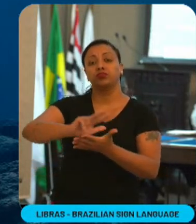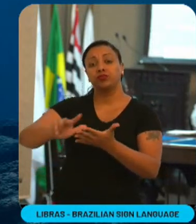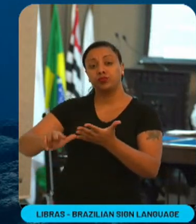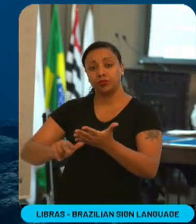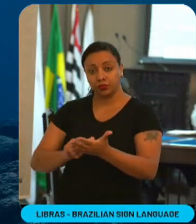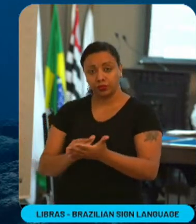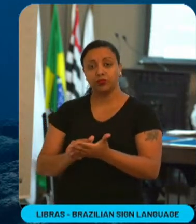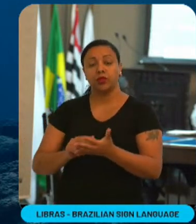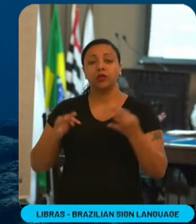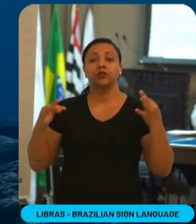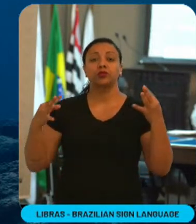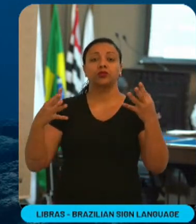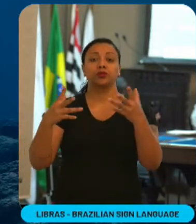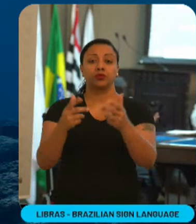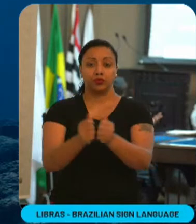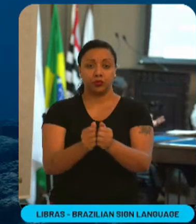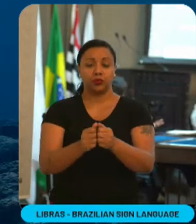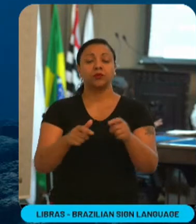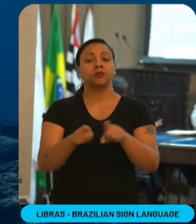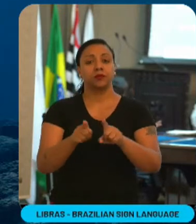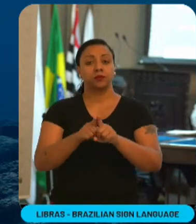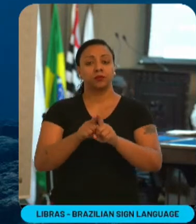these variables,